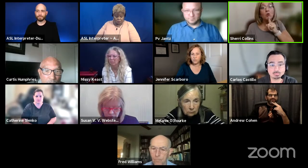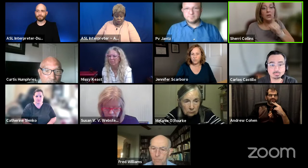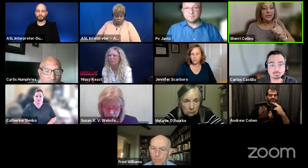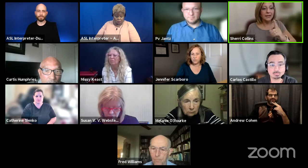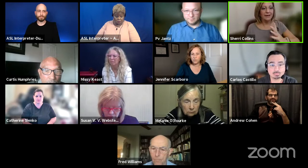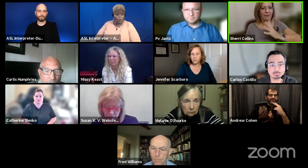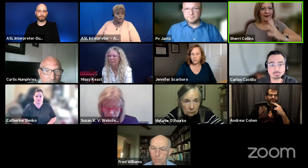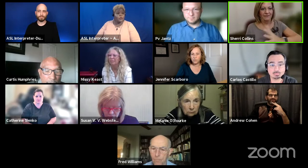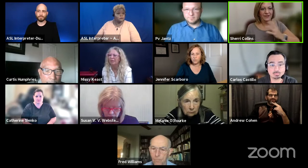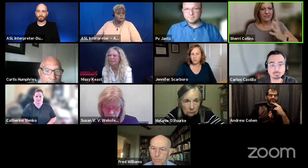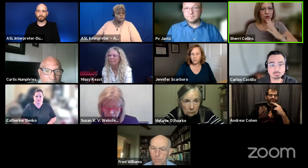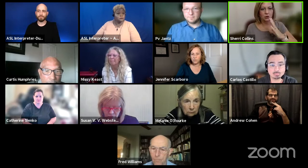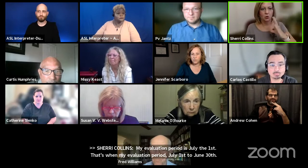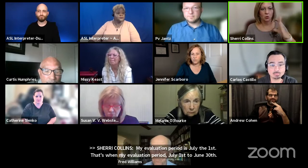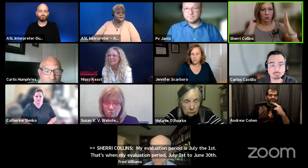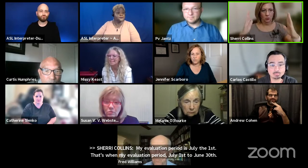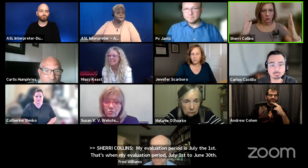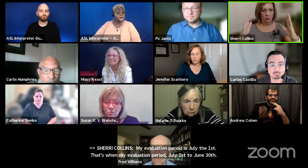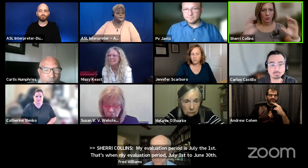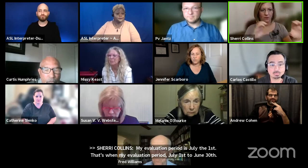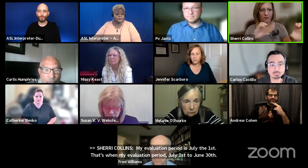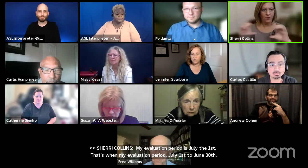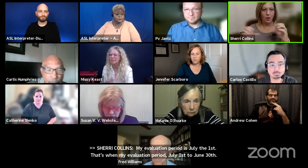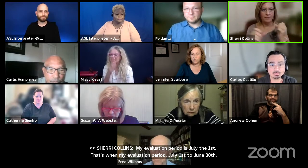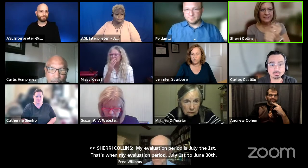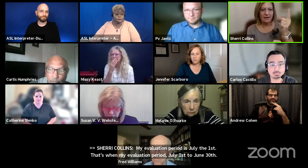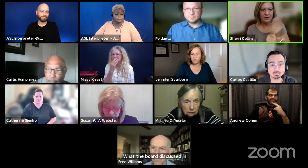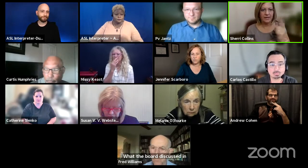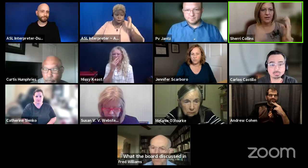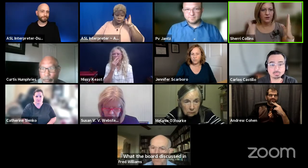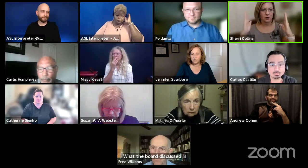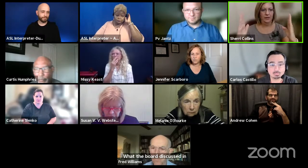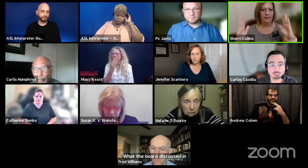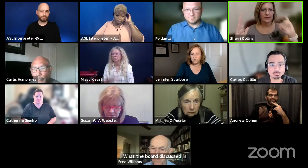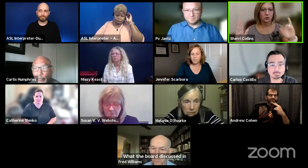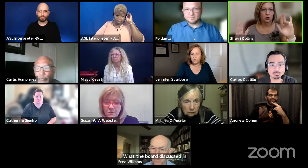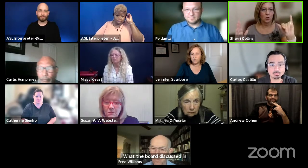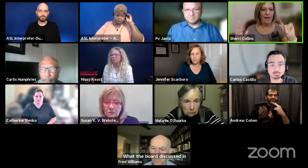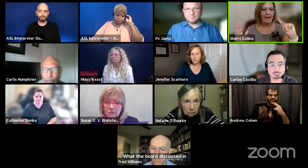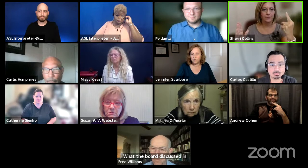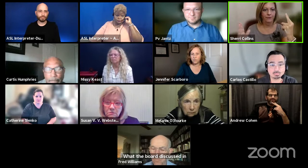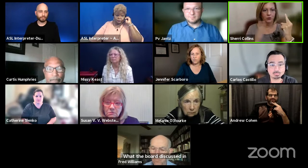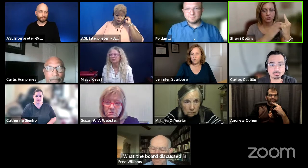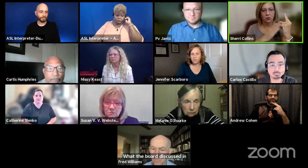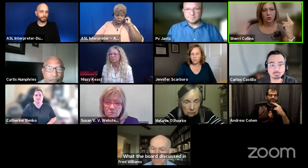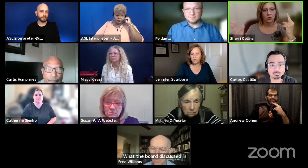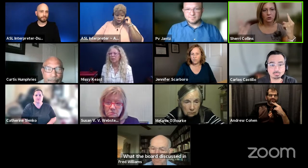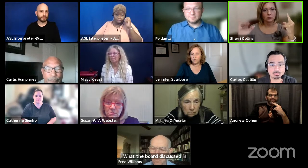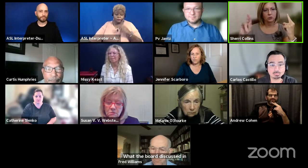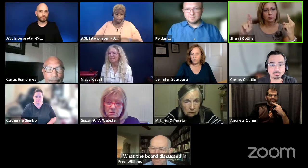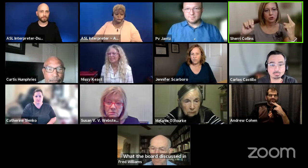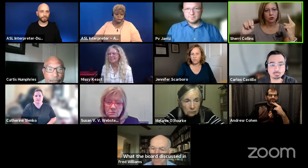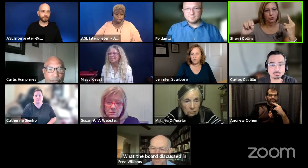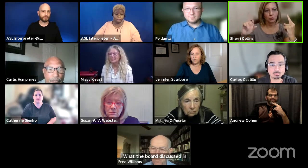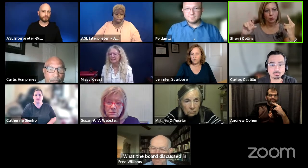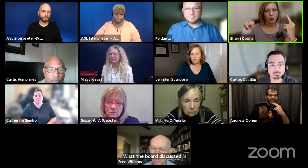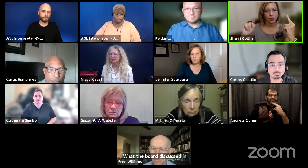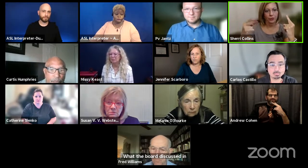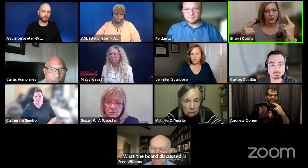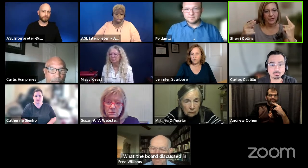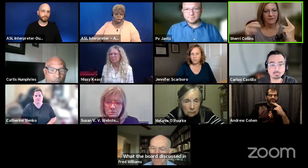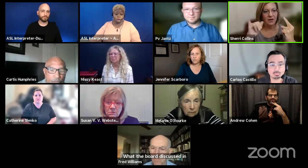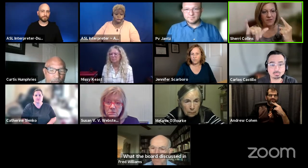August. So really my official performance every year is July the 1st to